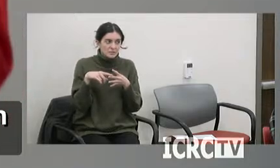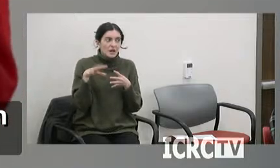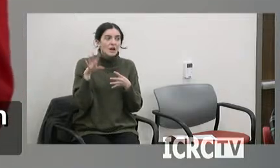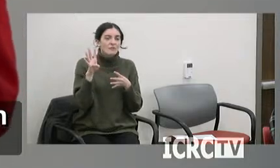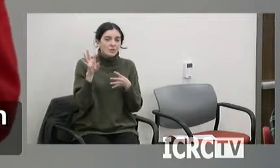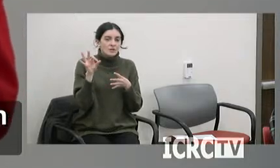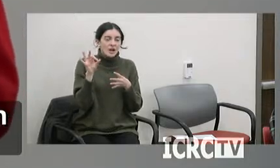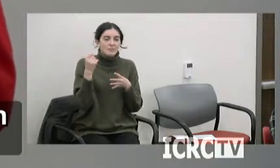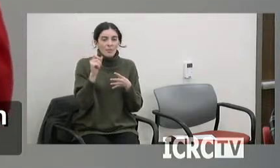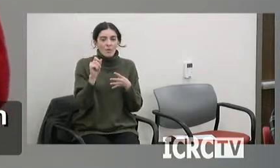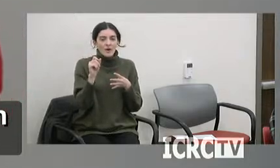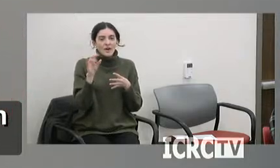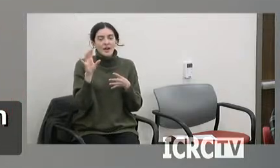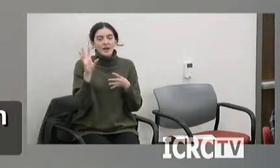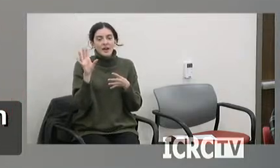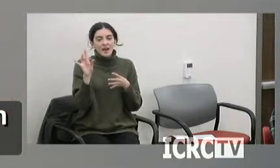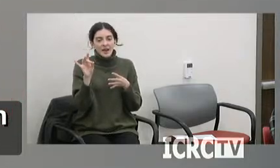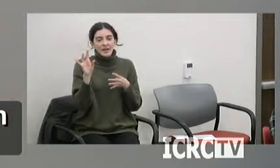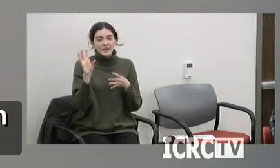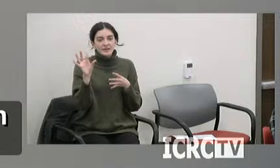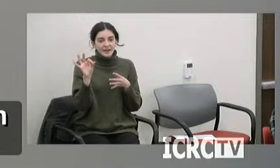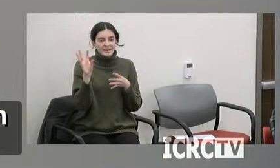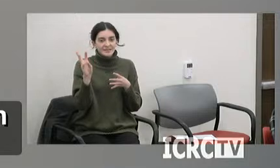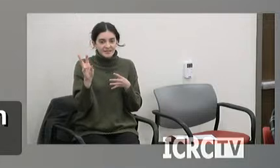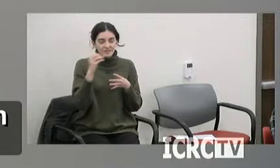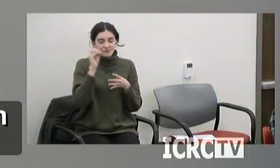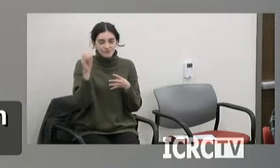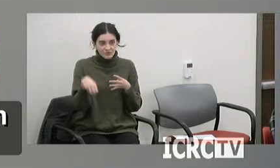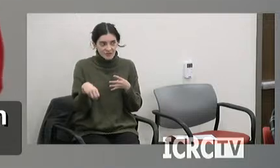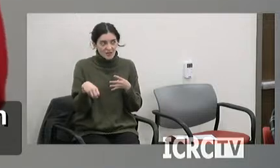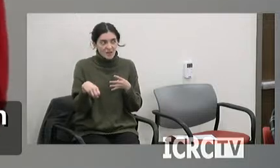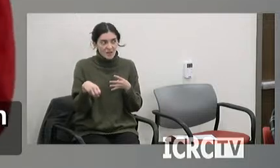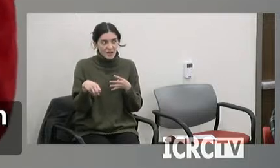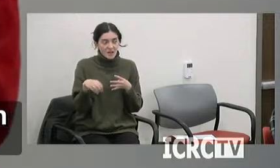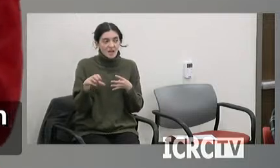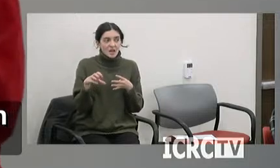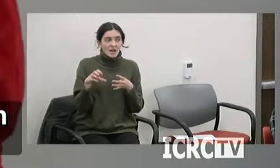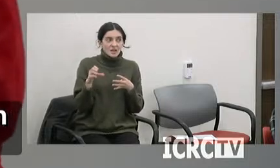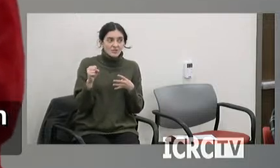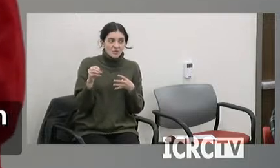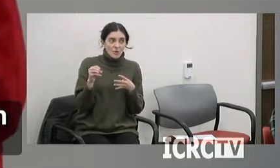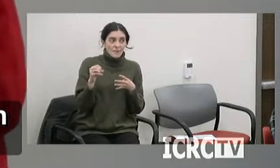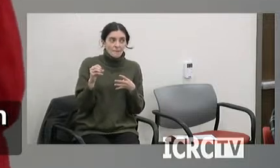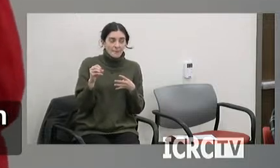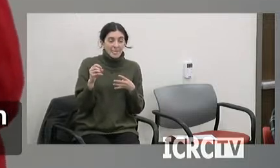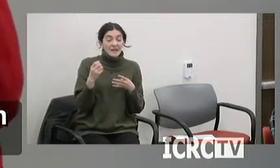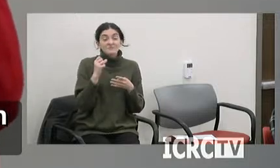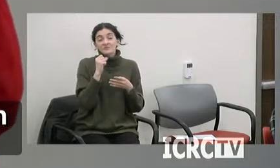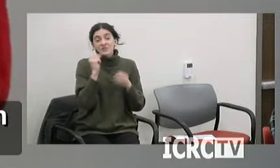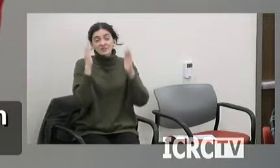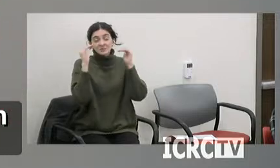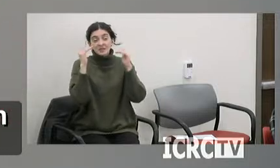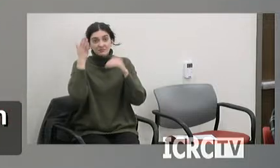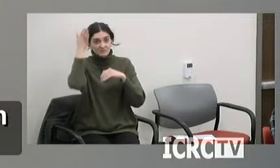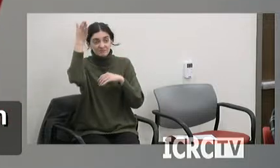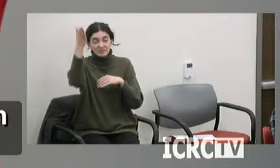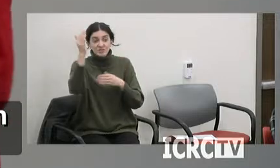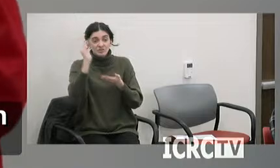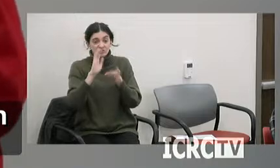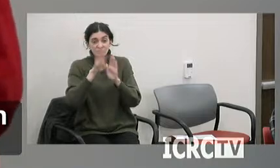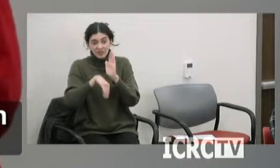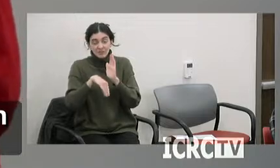48.96% discount because we've never had it, so I don't expect it to be that cheap in the renewal. That brings it down to $1.82 per